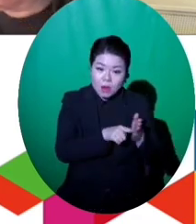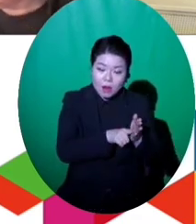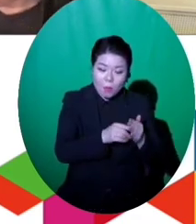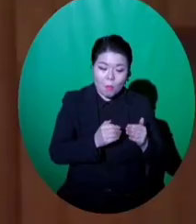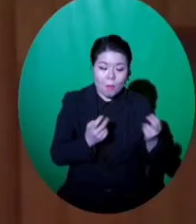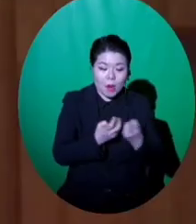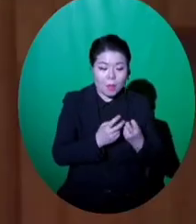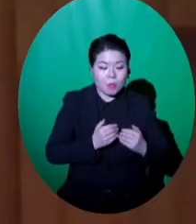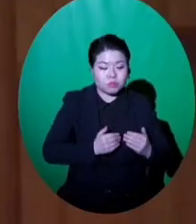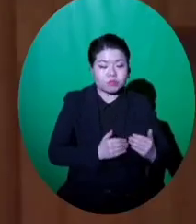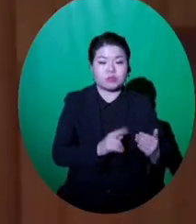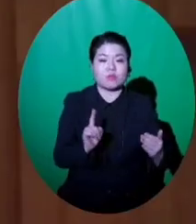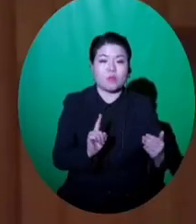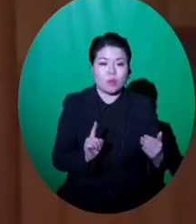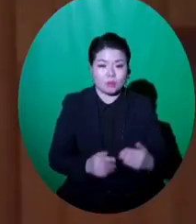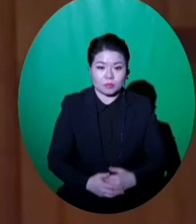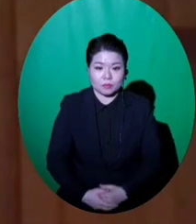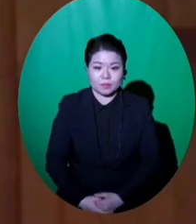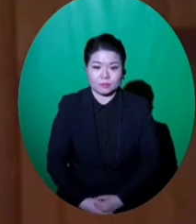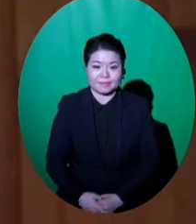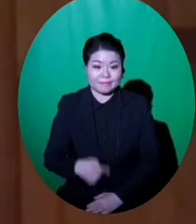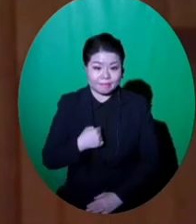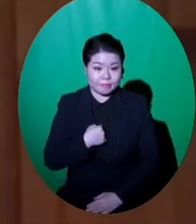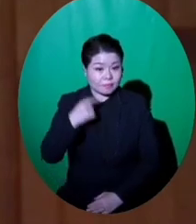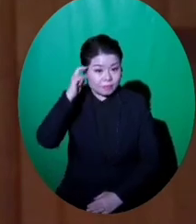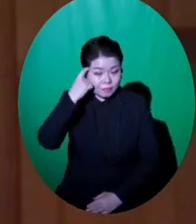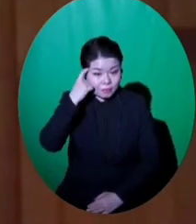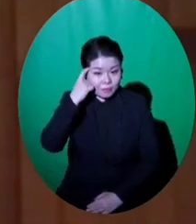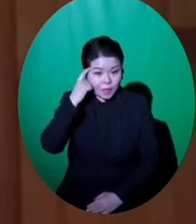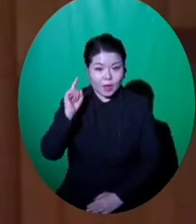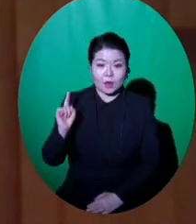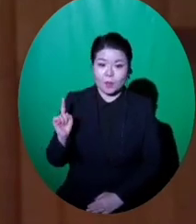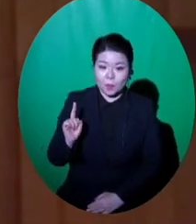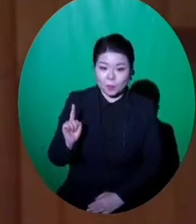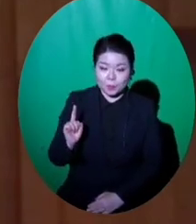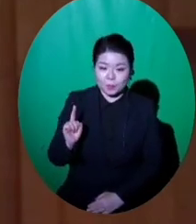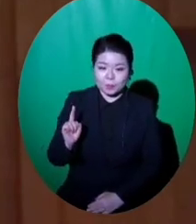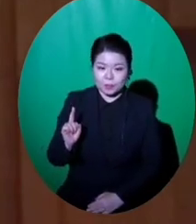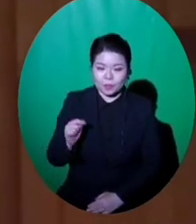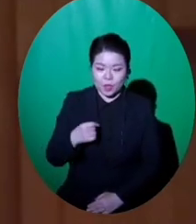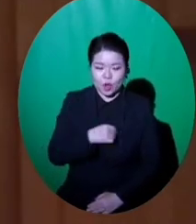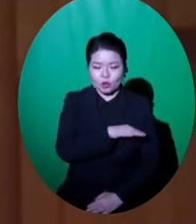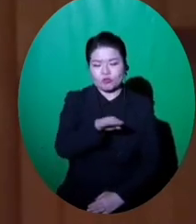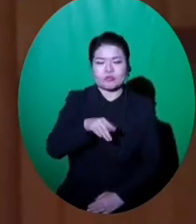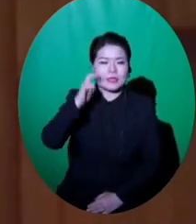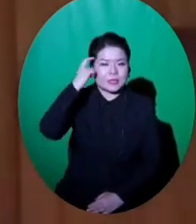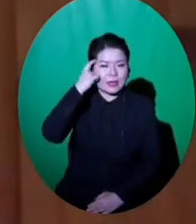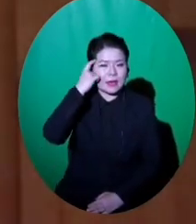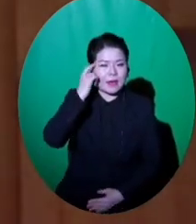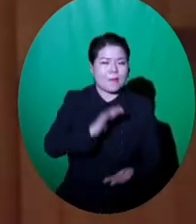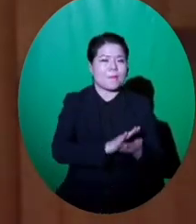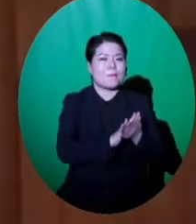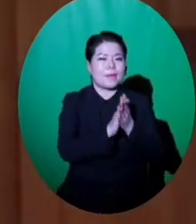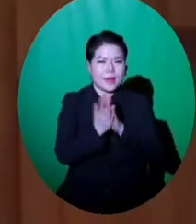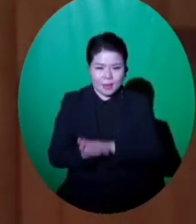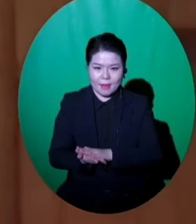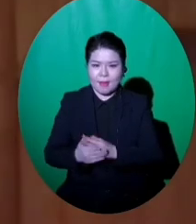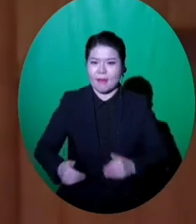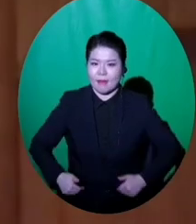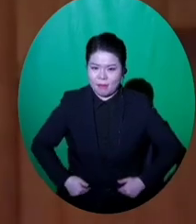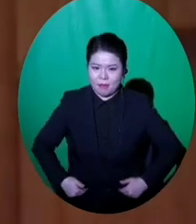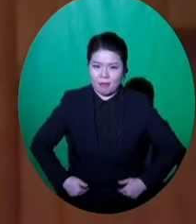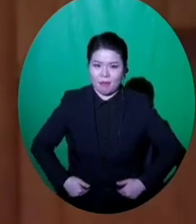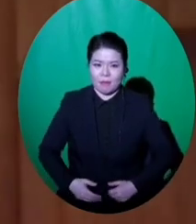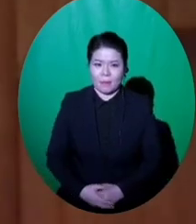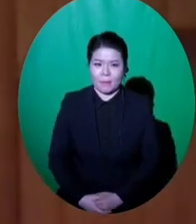the first necessary thing is to change the way we think about it. And I think what Taeyoon